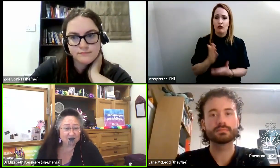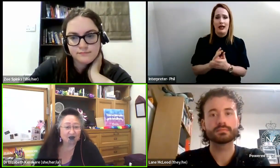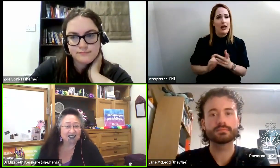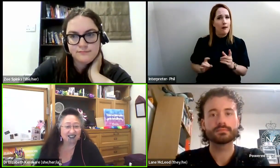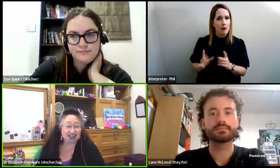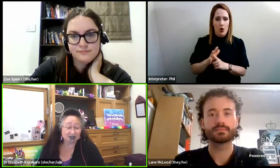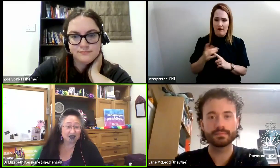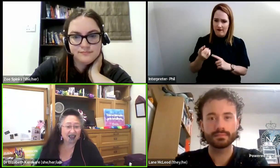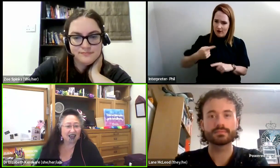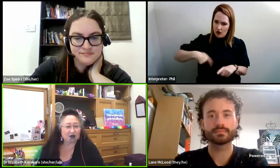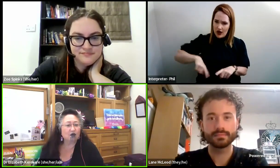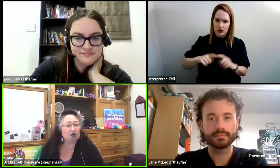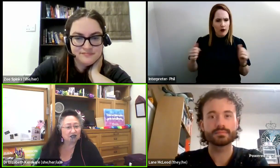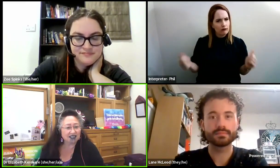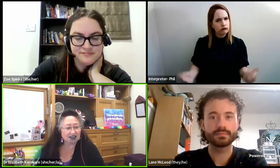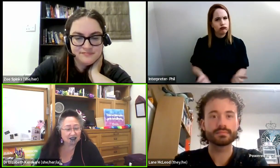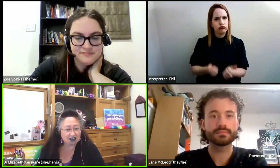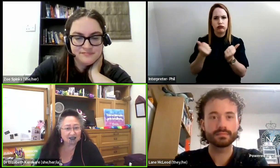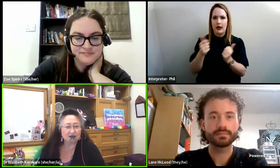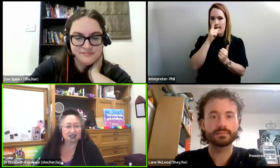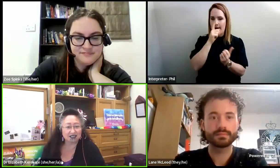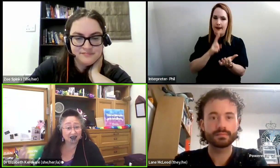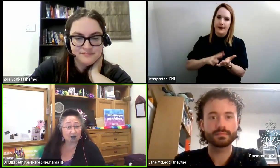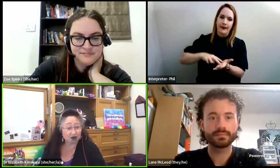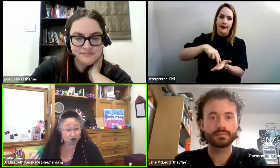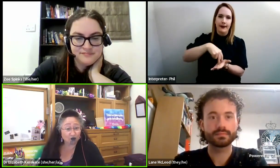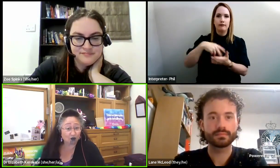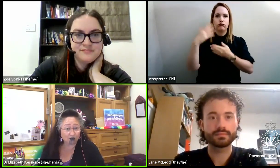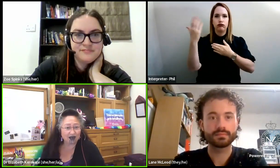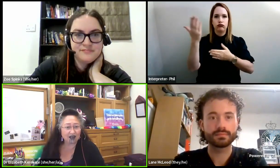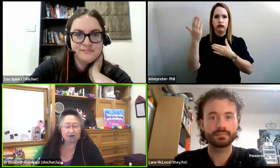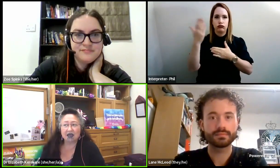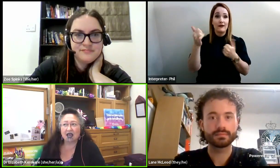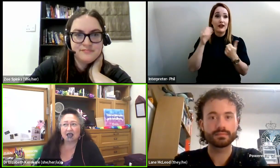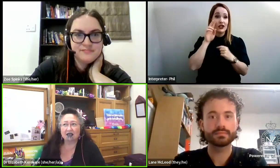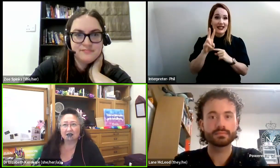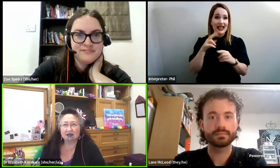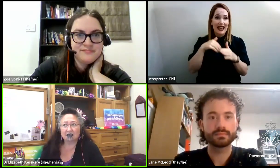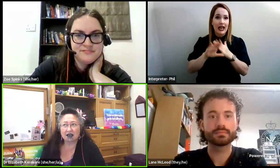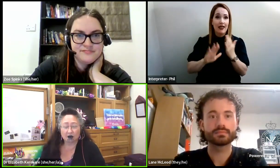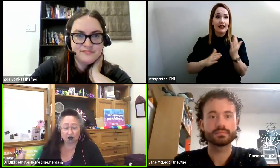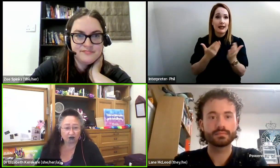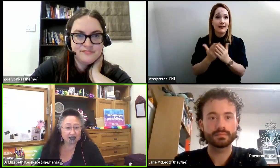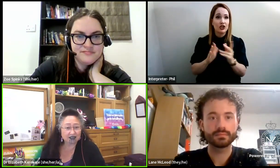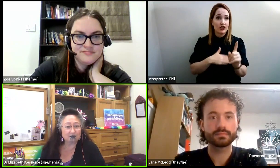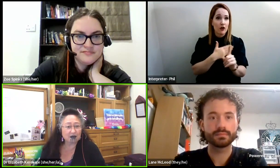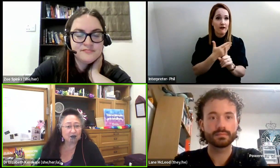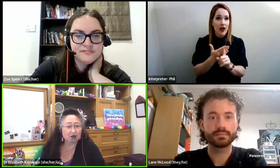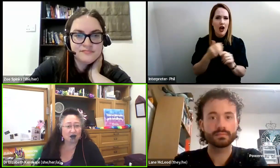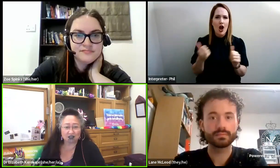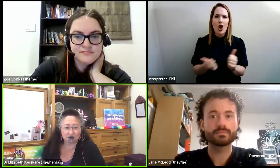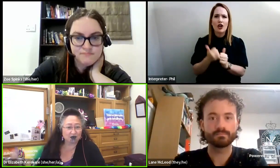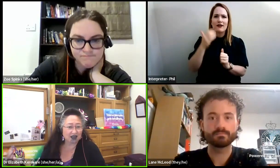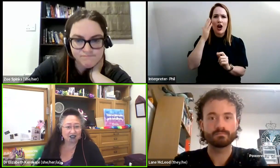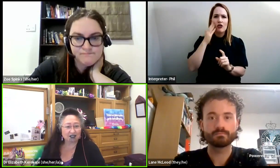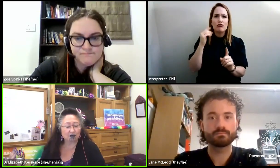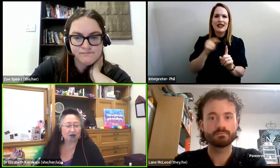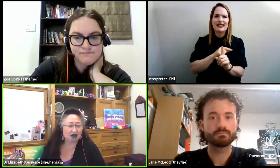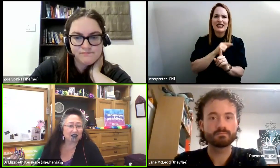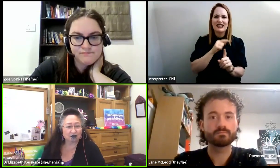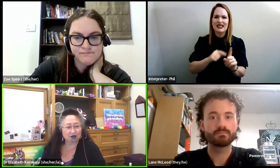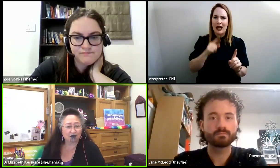many voices as we can. What we've seen in the submissions that are coming through already is that a lot of racist people, why should we